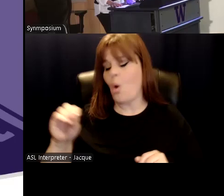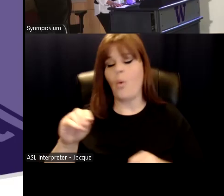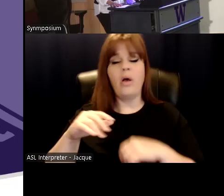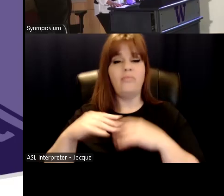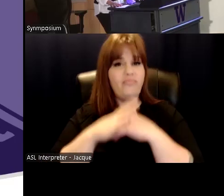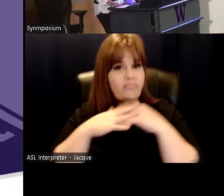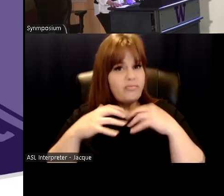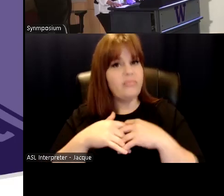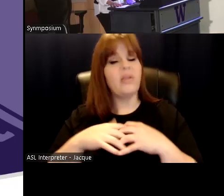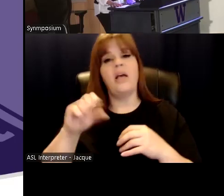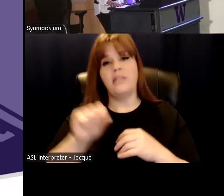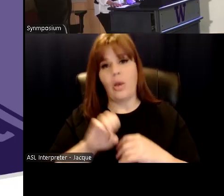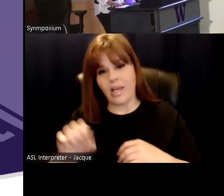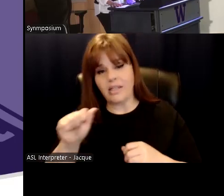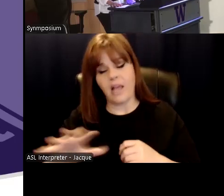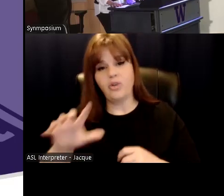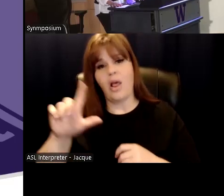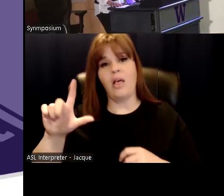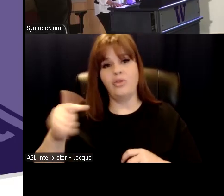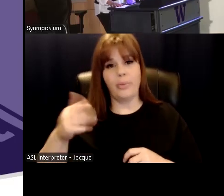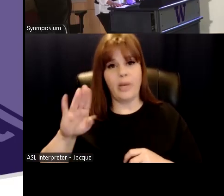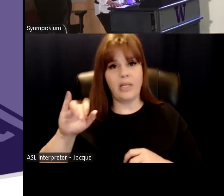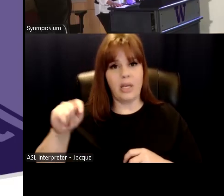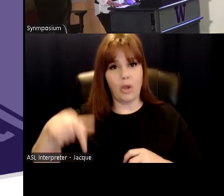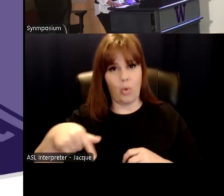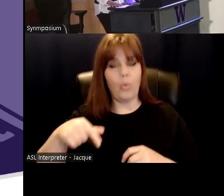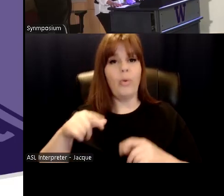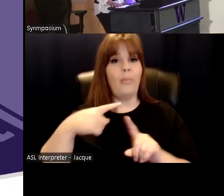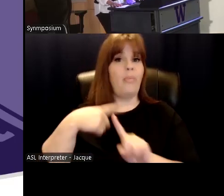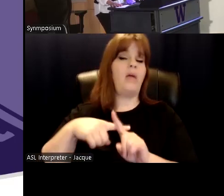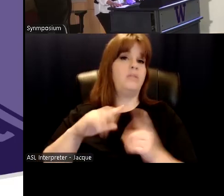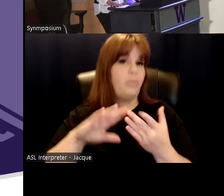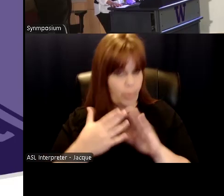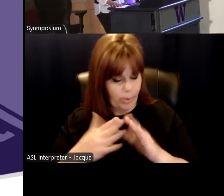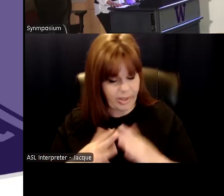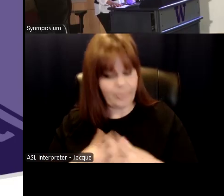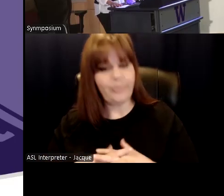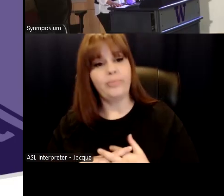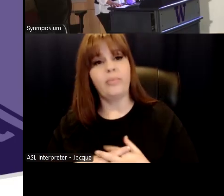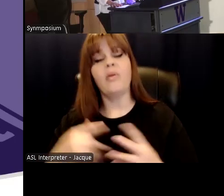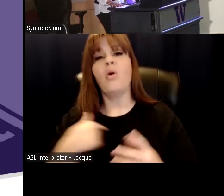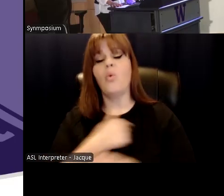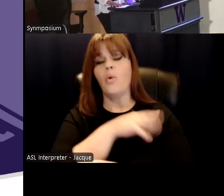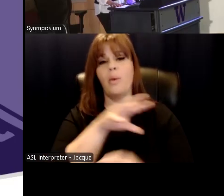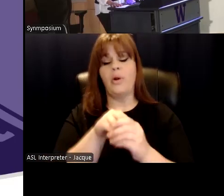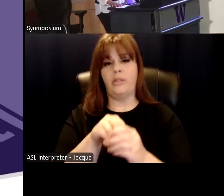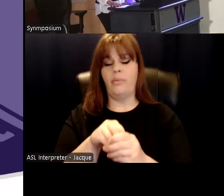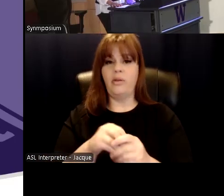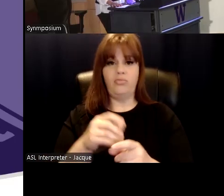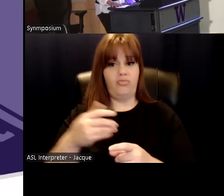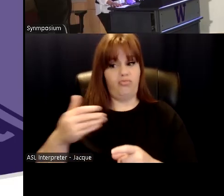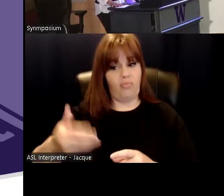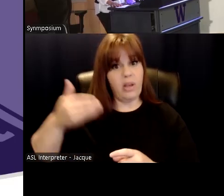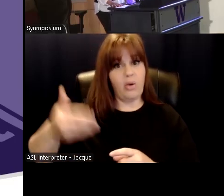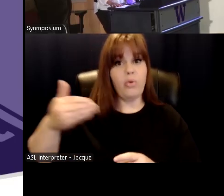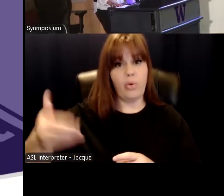Southeast Asian, and LGBTQ plus communities. We participate regularly in these types